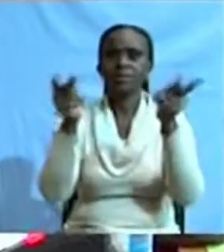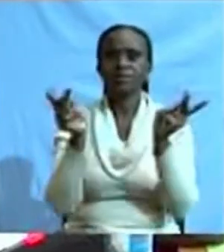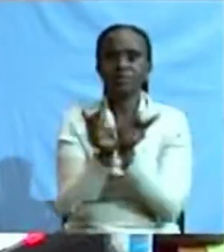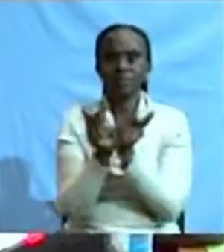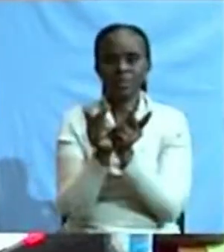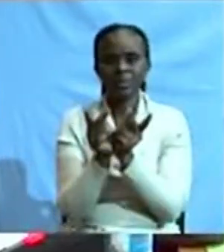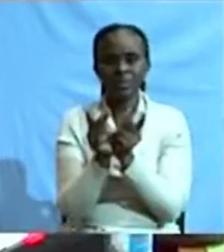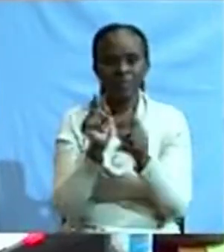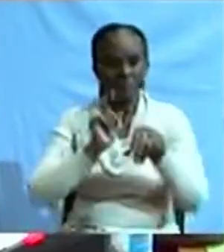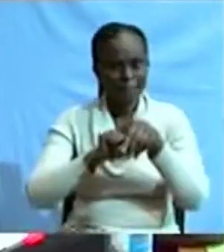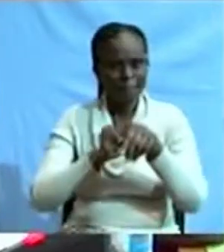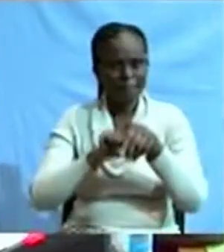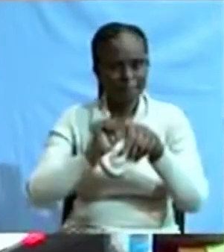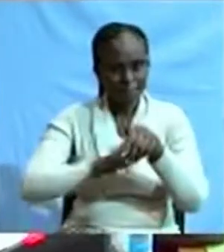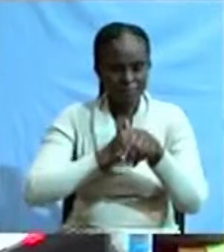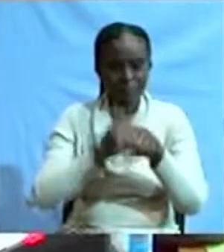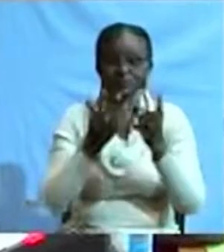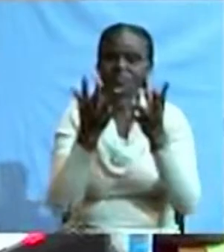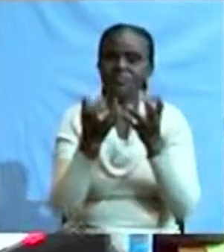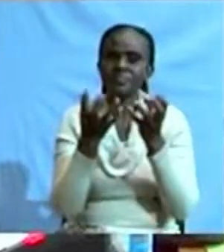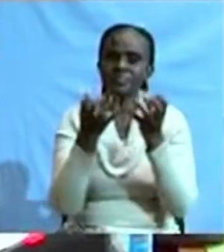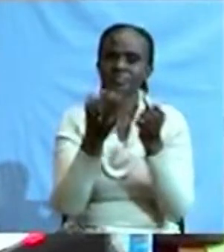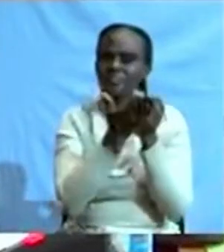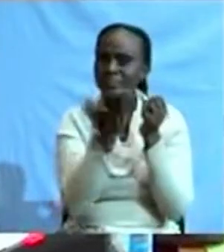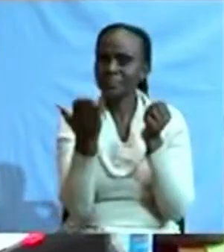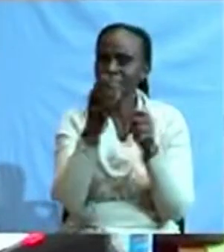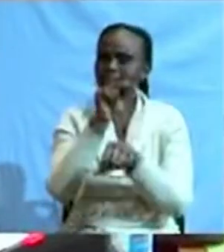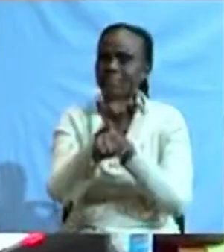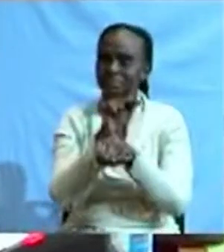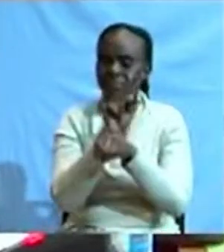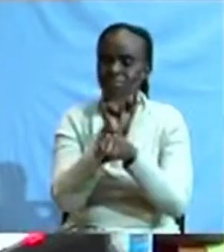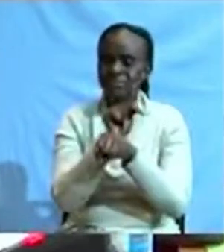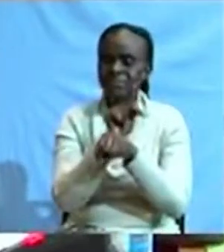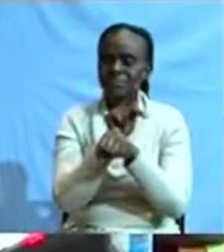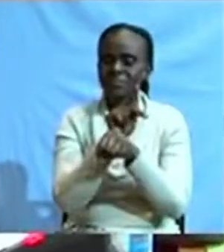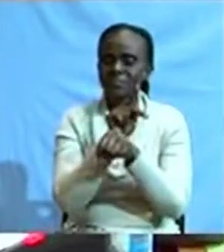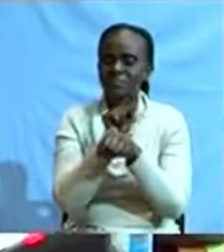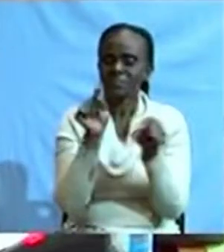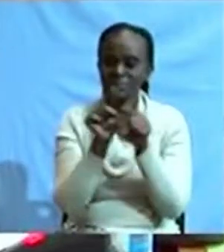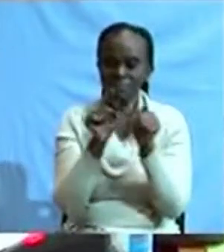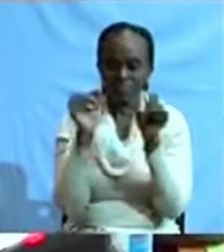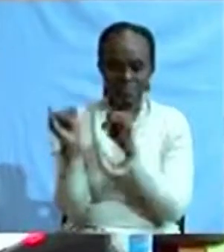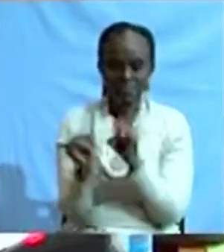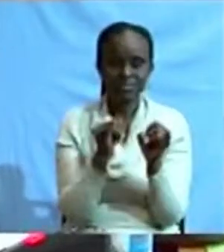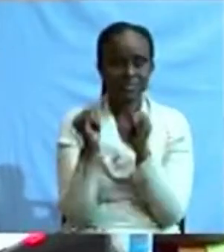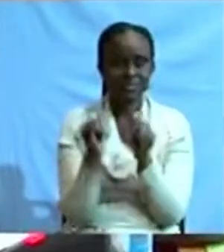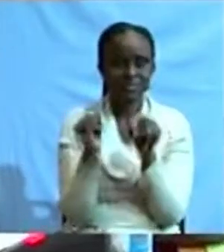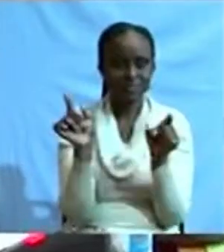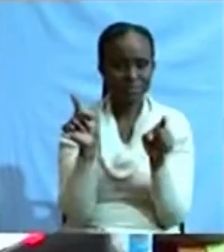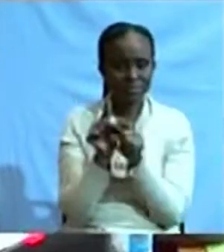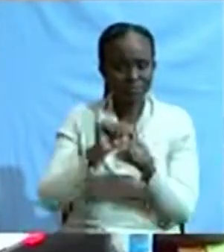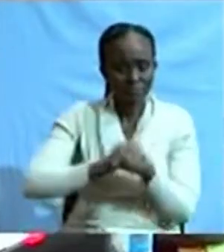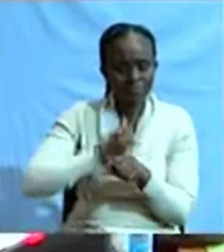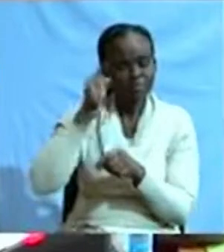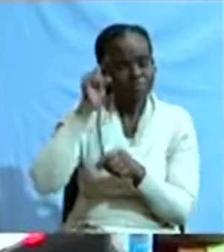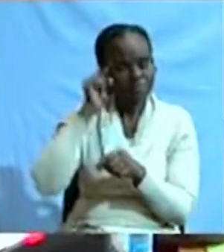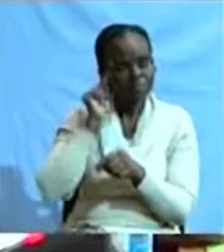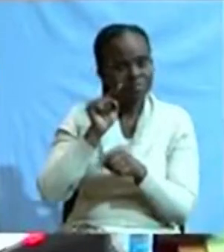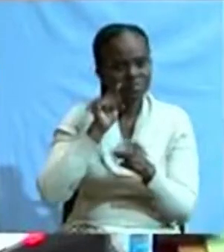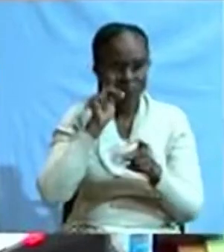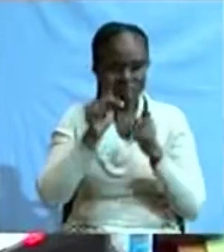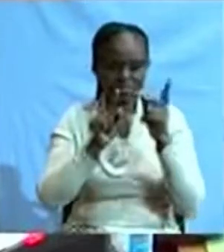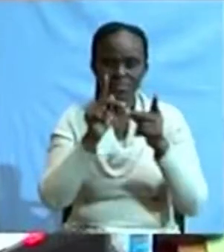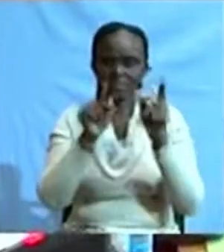that particular time, we really wanted the project to be implemented, and we thought the process could